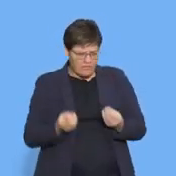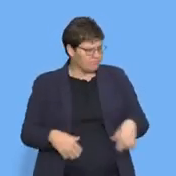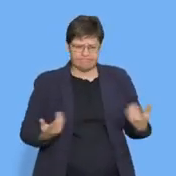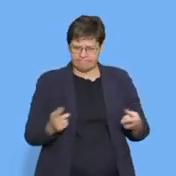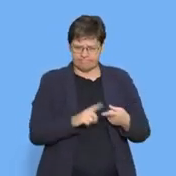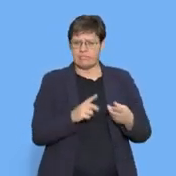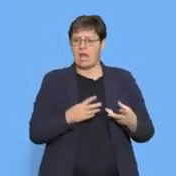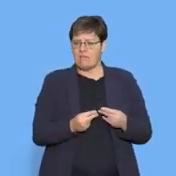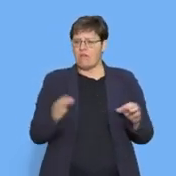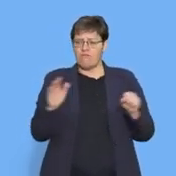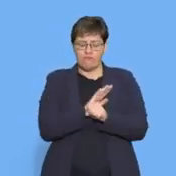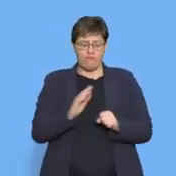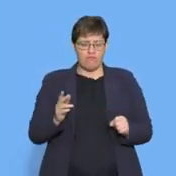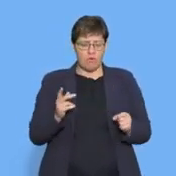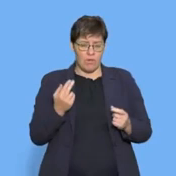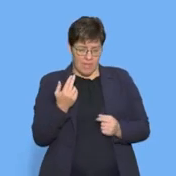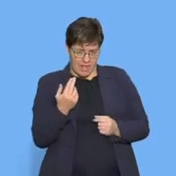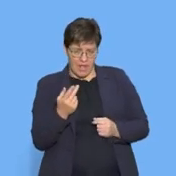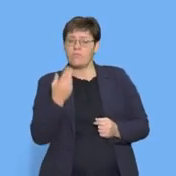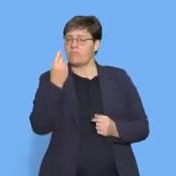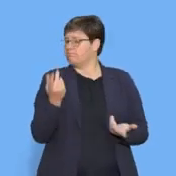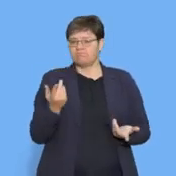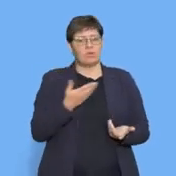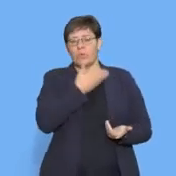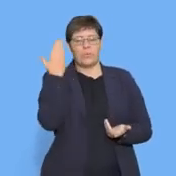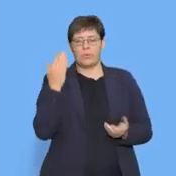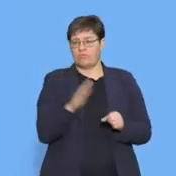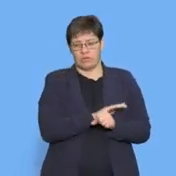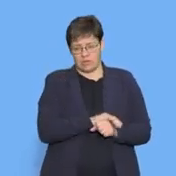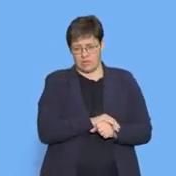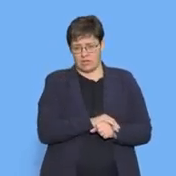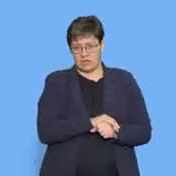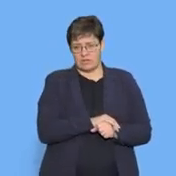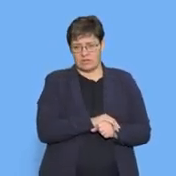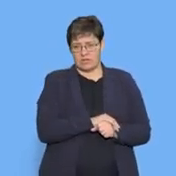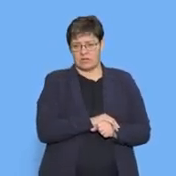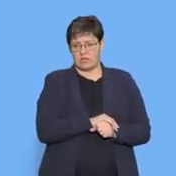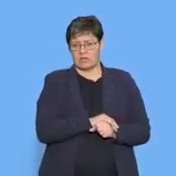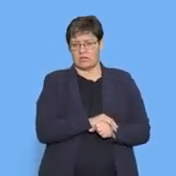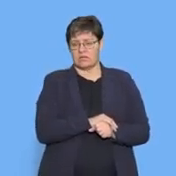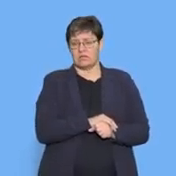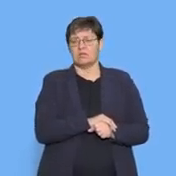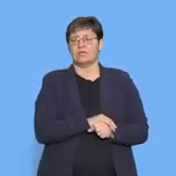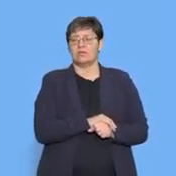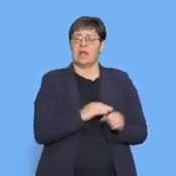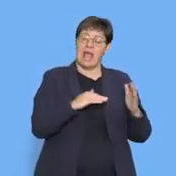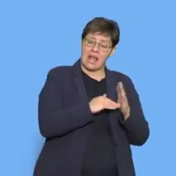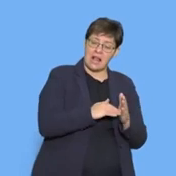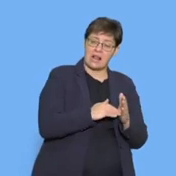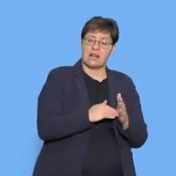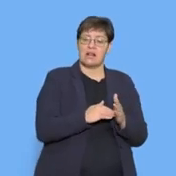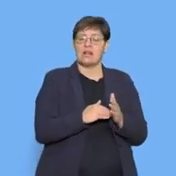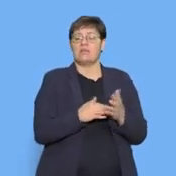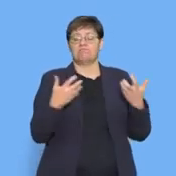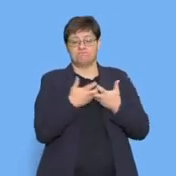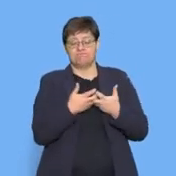Do we have one full pair? As it stands, we don't have a full pair. We definitely don't have an angle and a matching side.